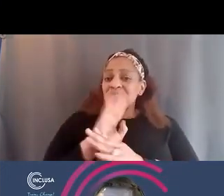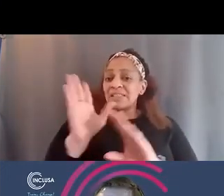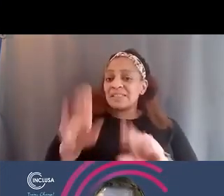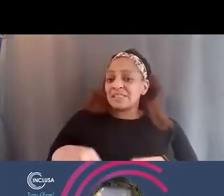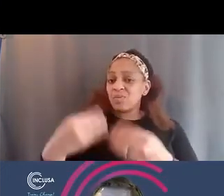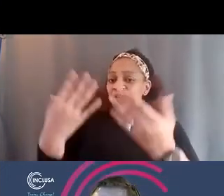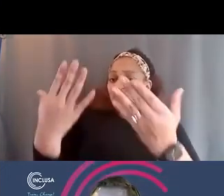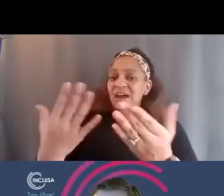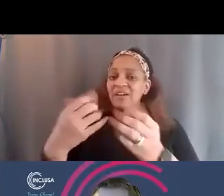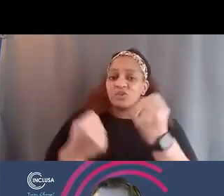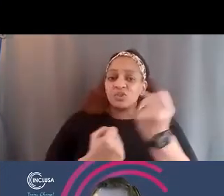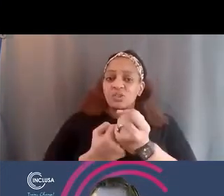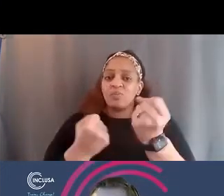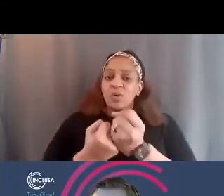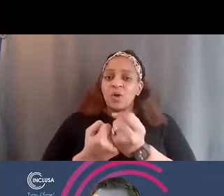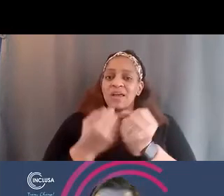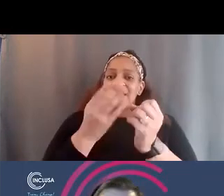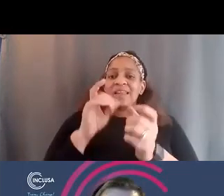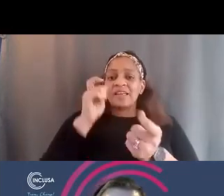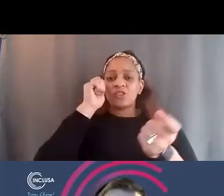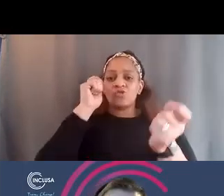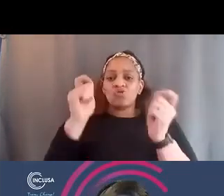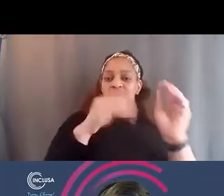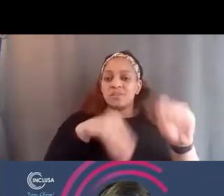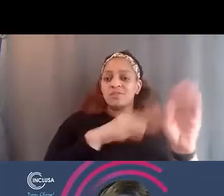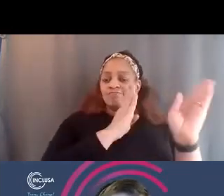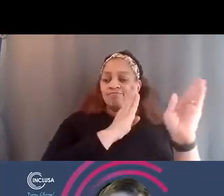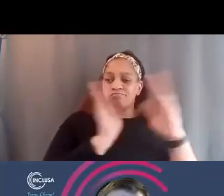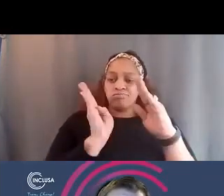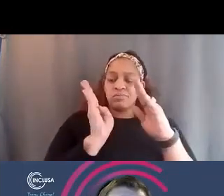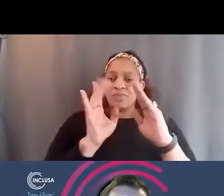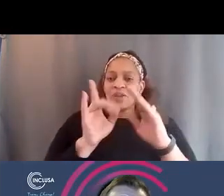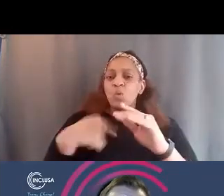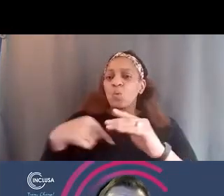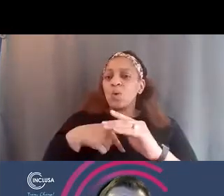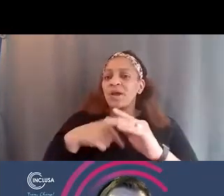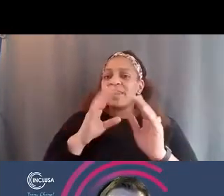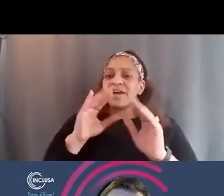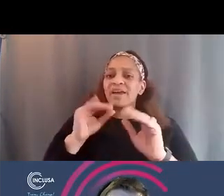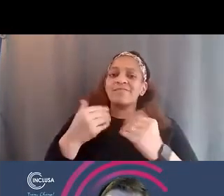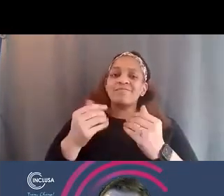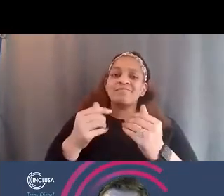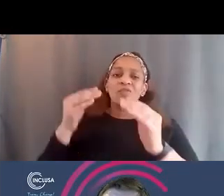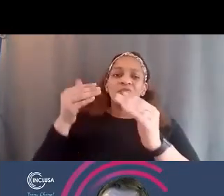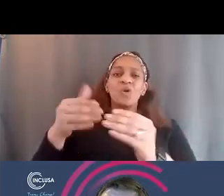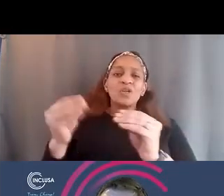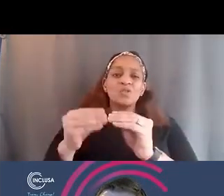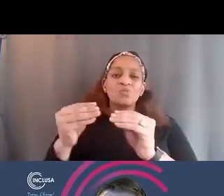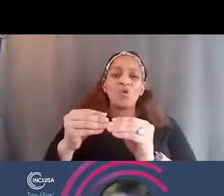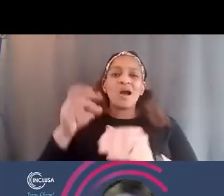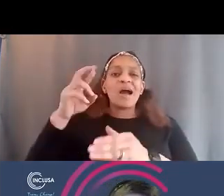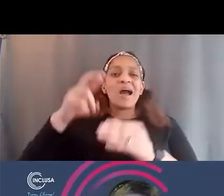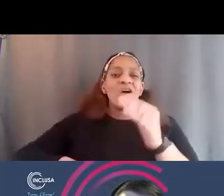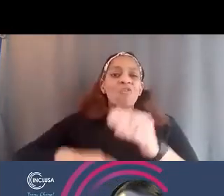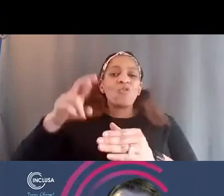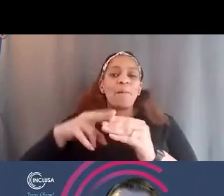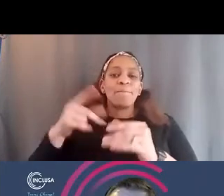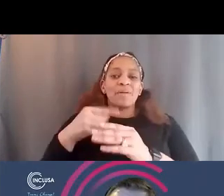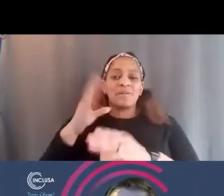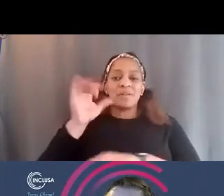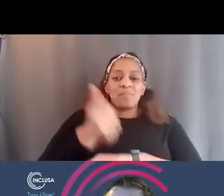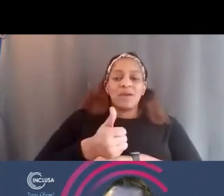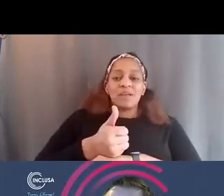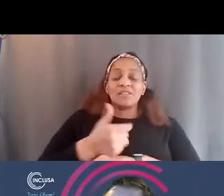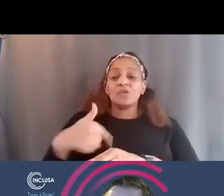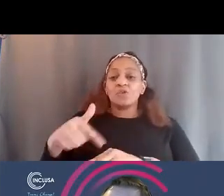change as we started to shift towards outcome-based. We also really focused on risk sharing on the start of